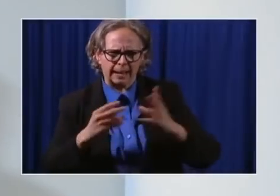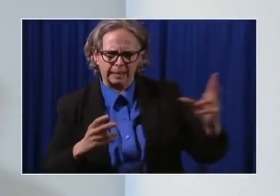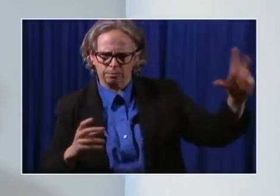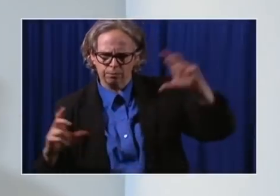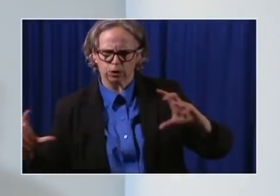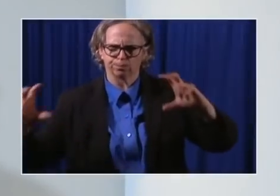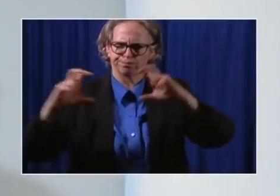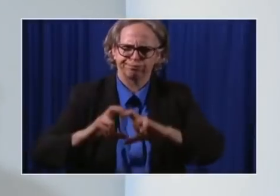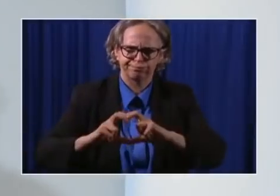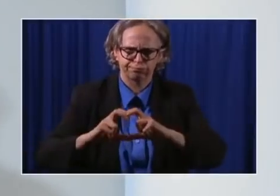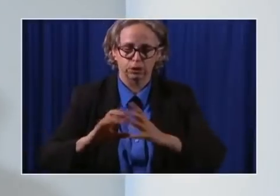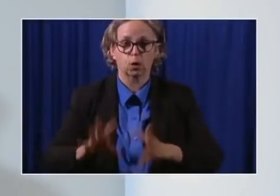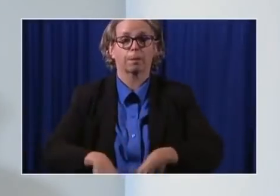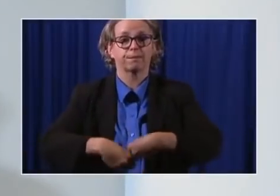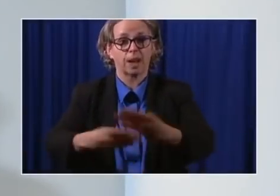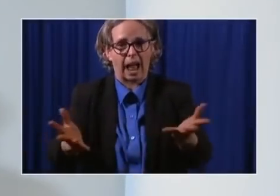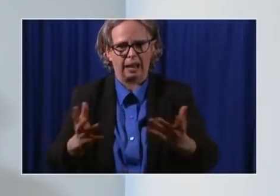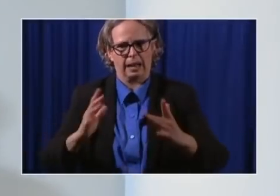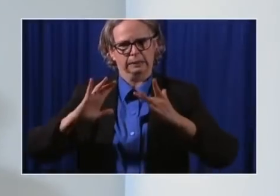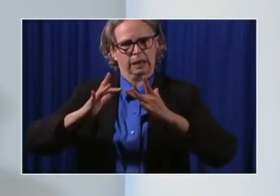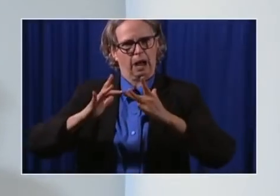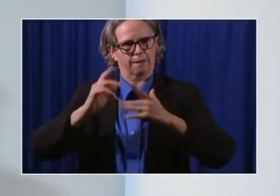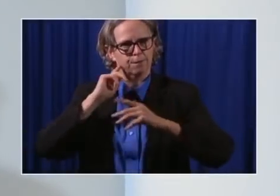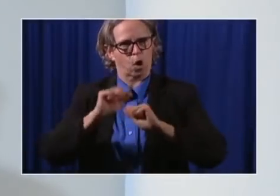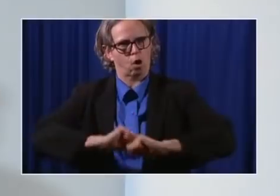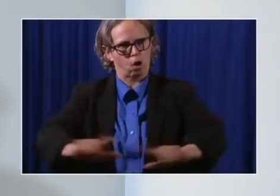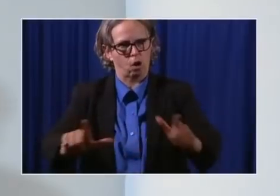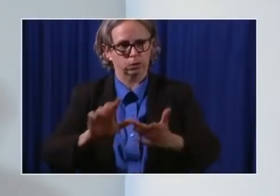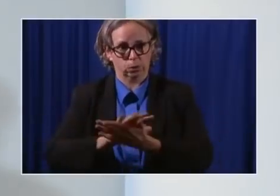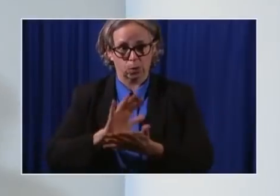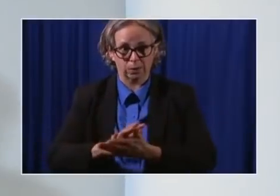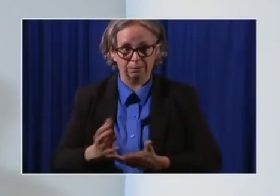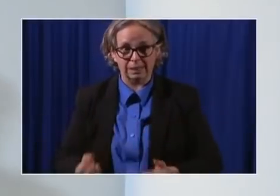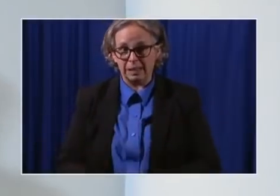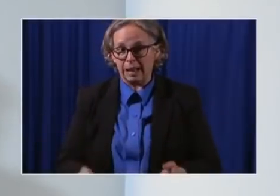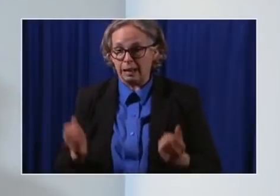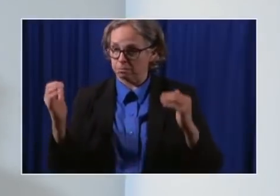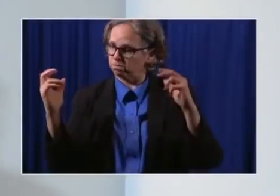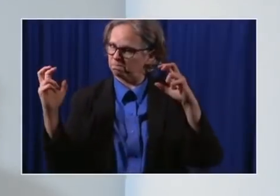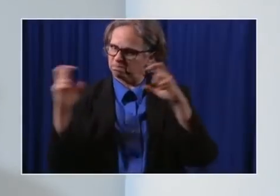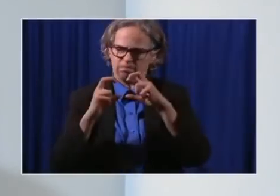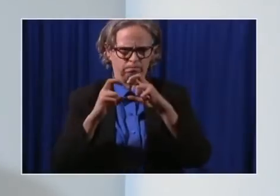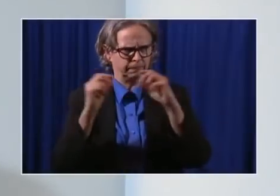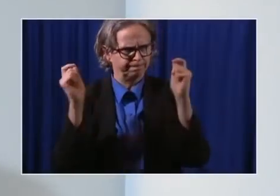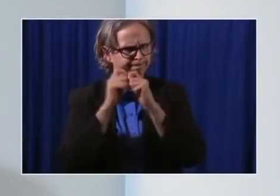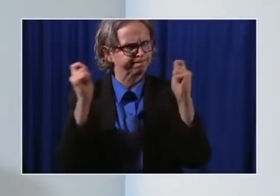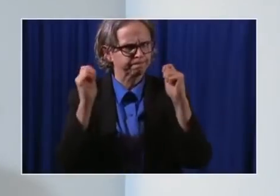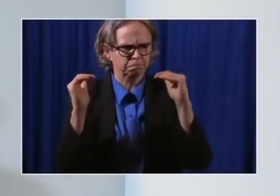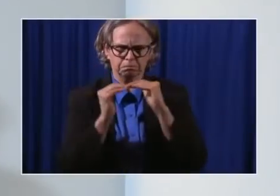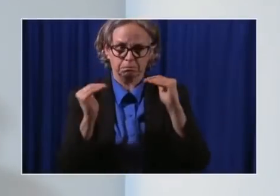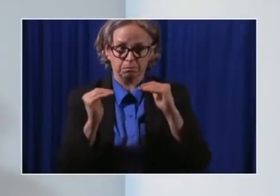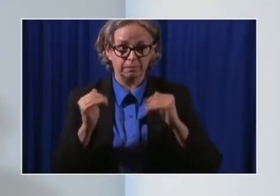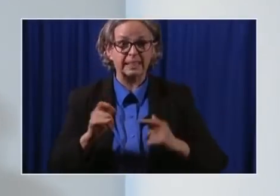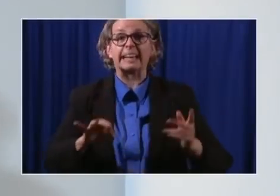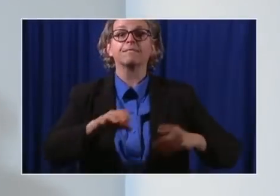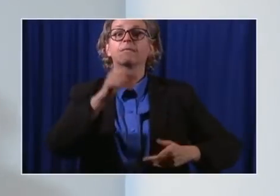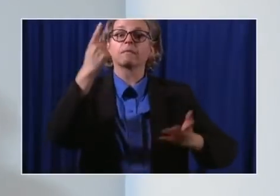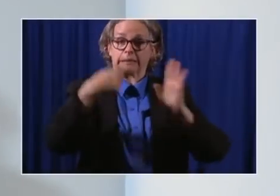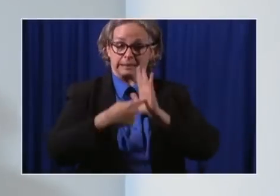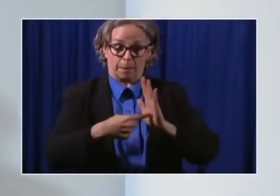will match dollar for dollar what they are spending on in-need students, students that can't